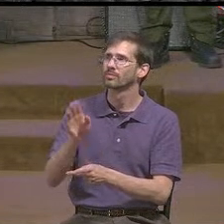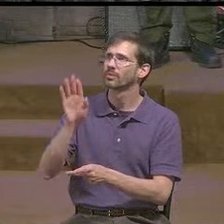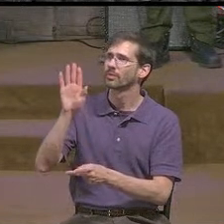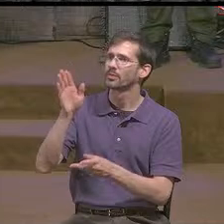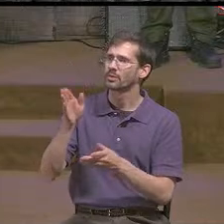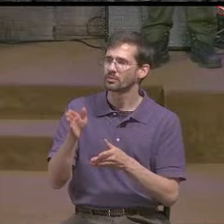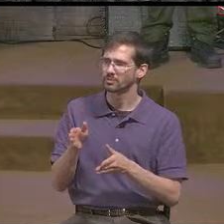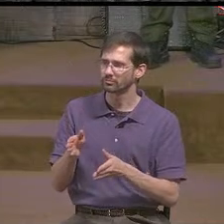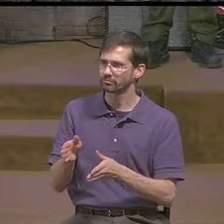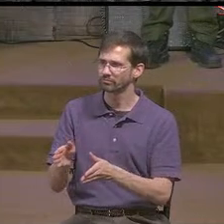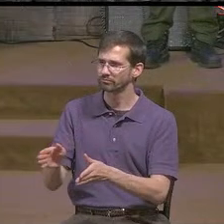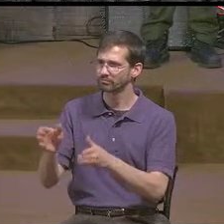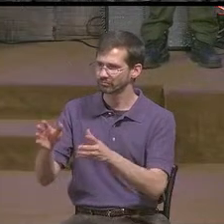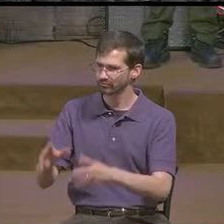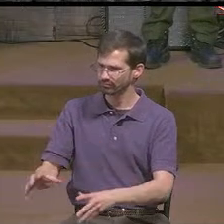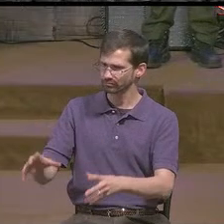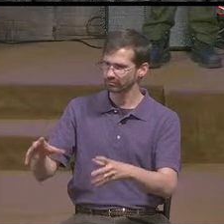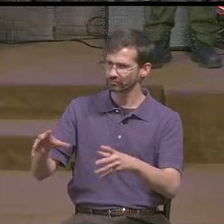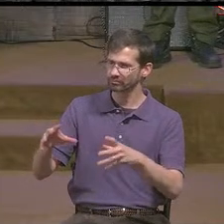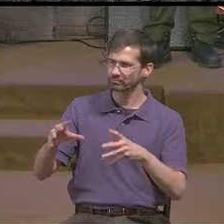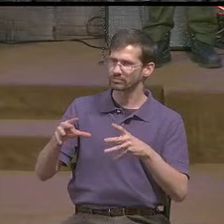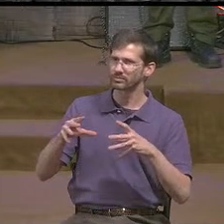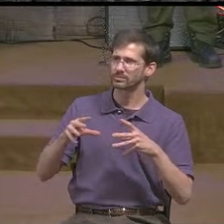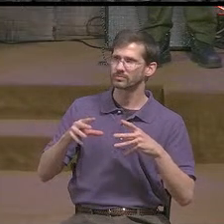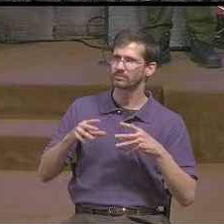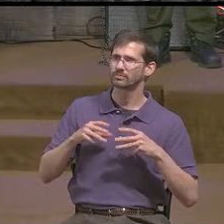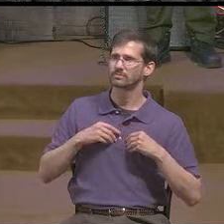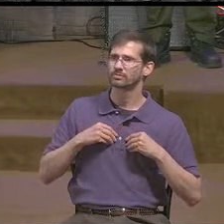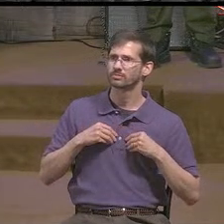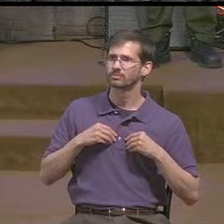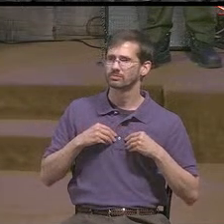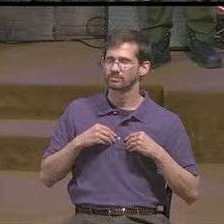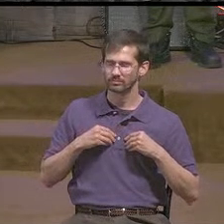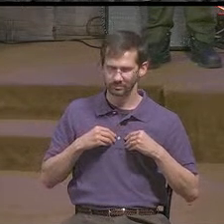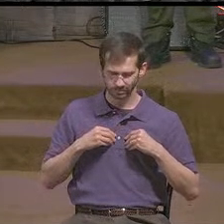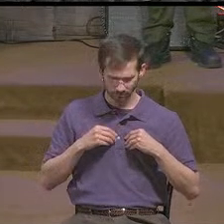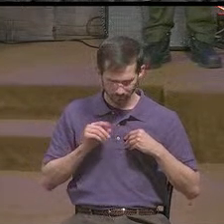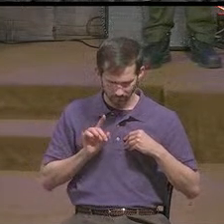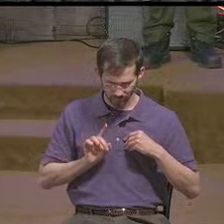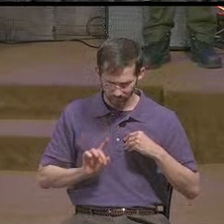your way born as my own,